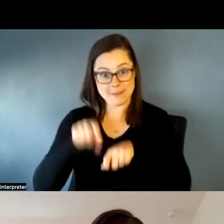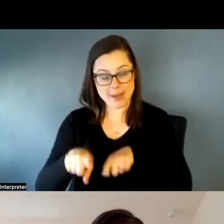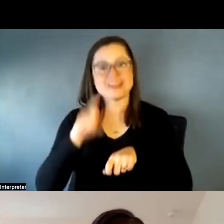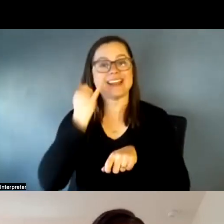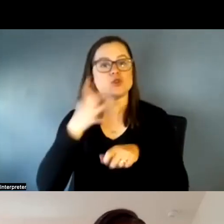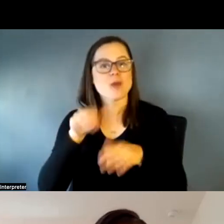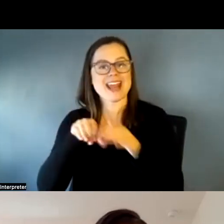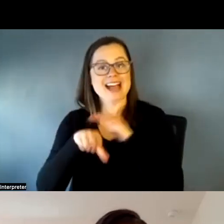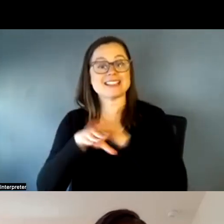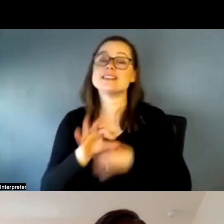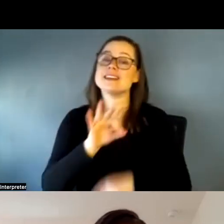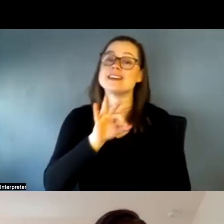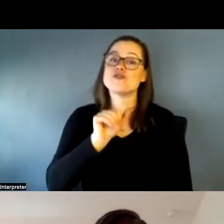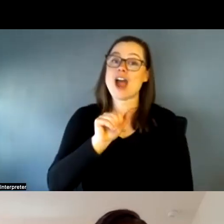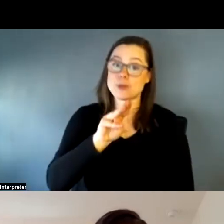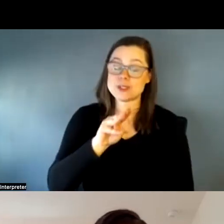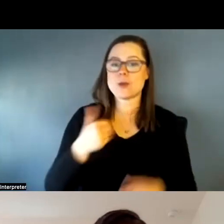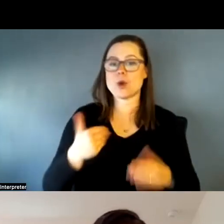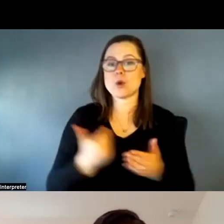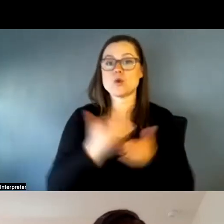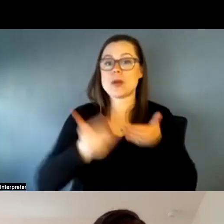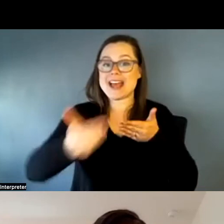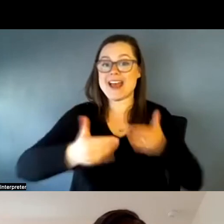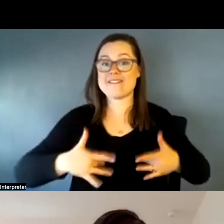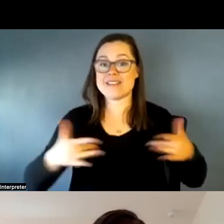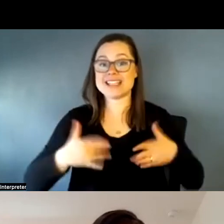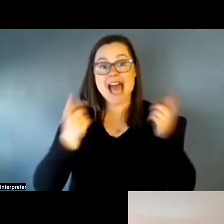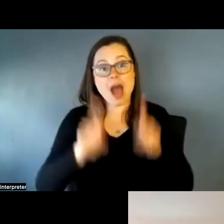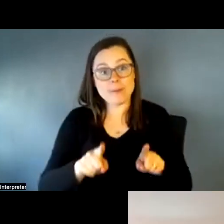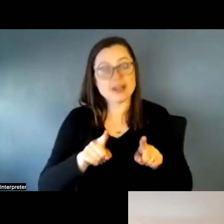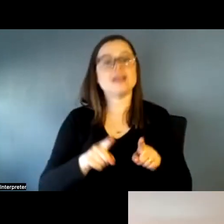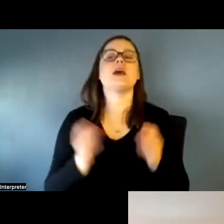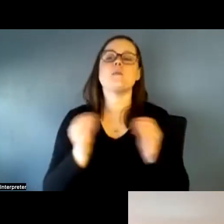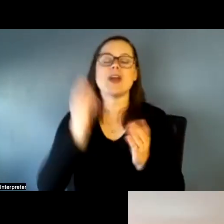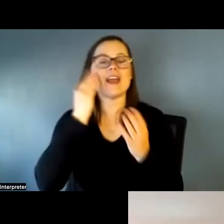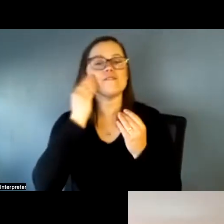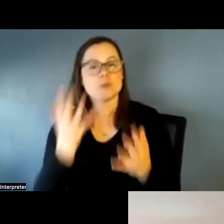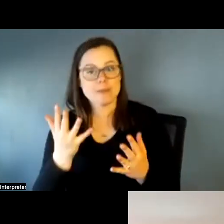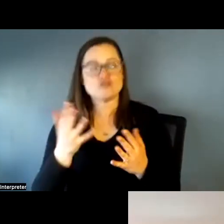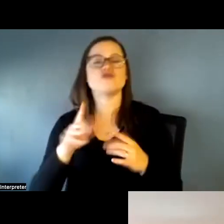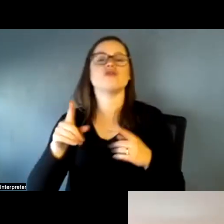to engage further, some information on the Duwamish Tribe as well. So thank you so